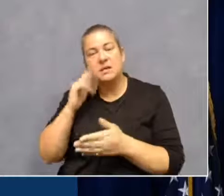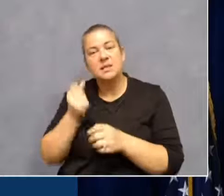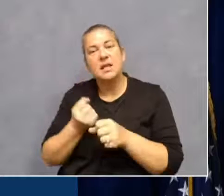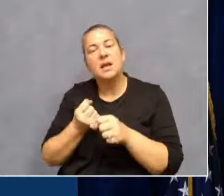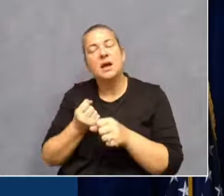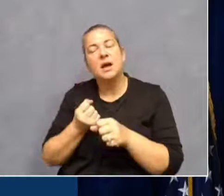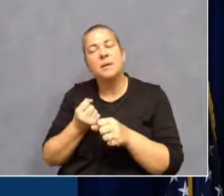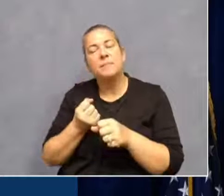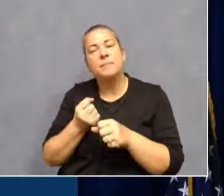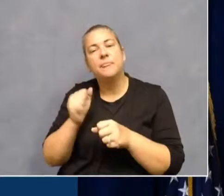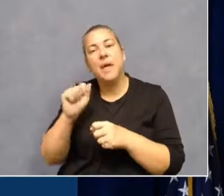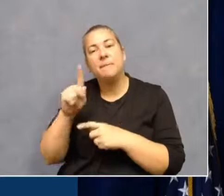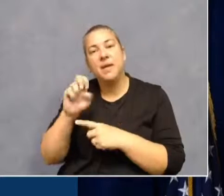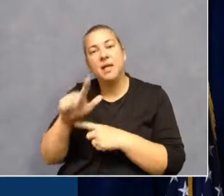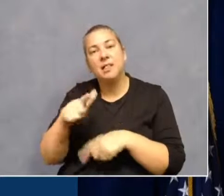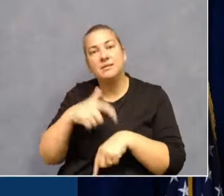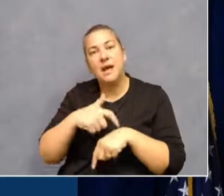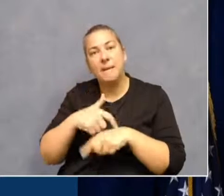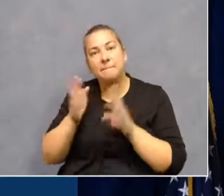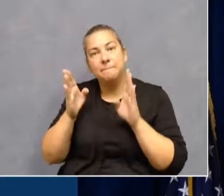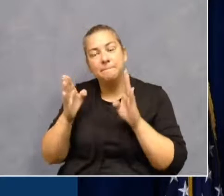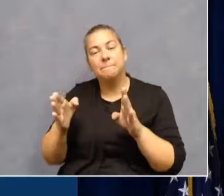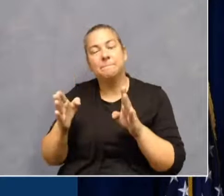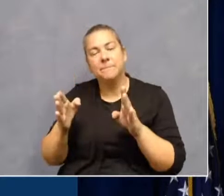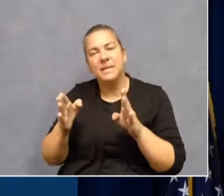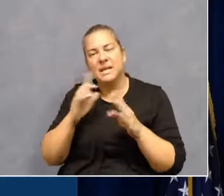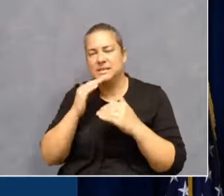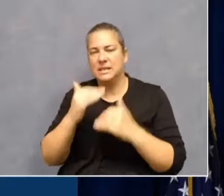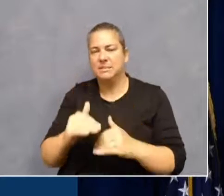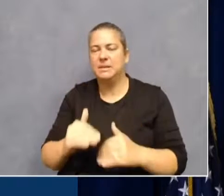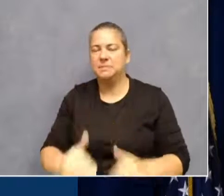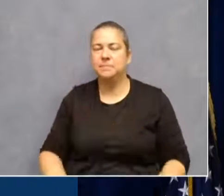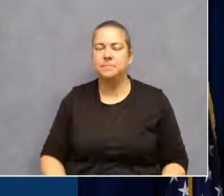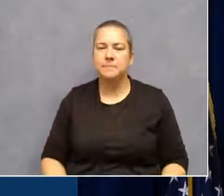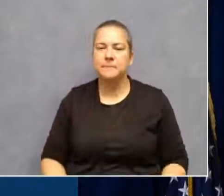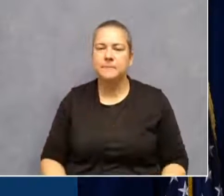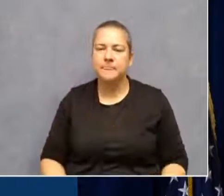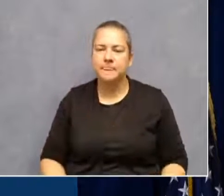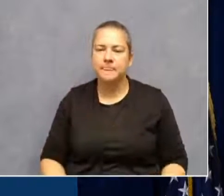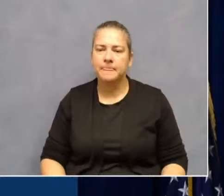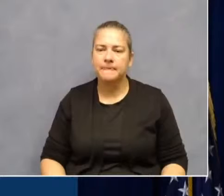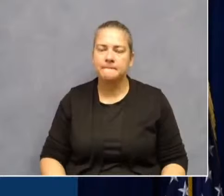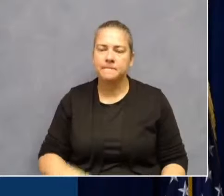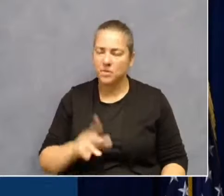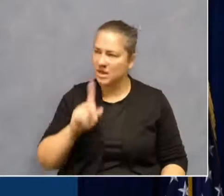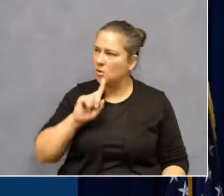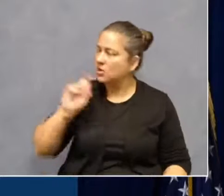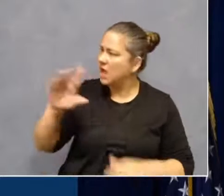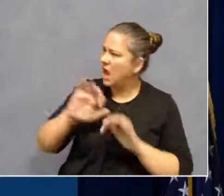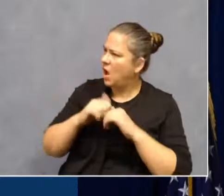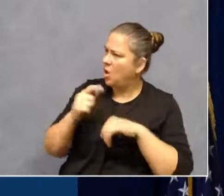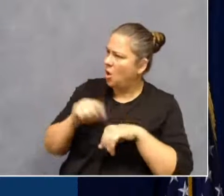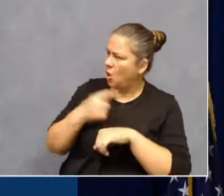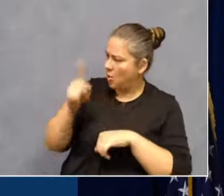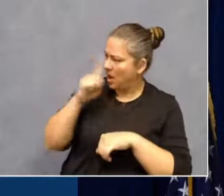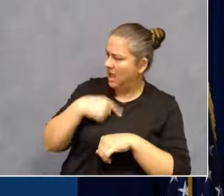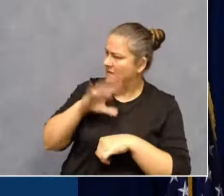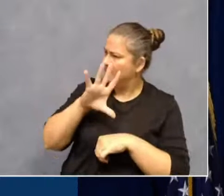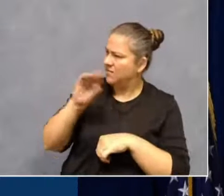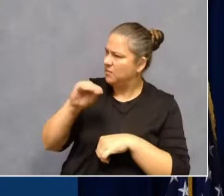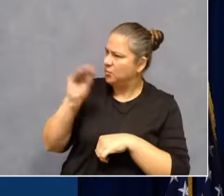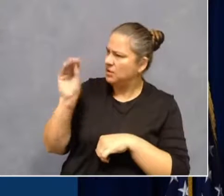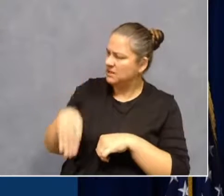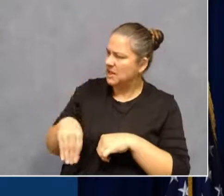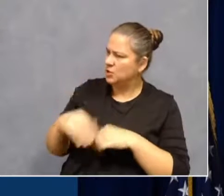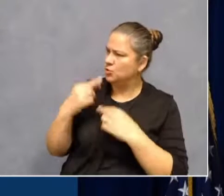appeal period is limited. How long do we intend to keep the 50% capacity restrictions in place